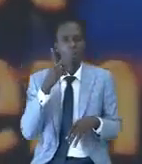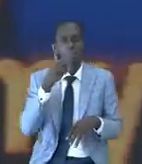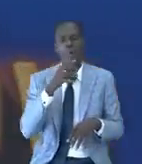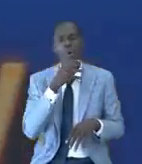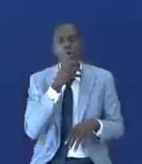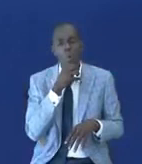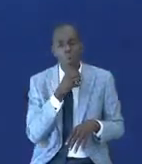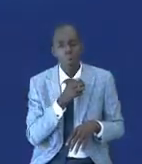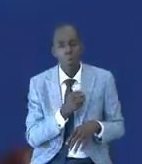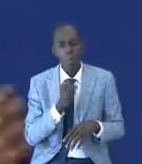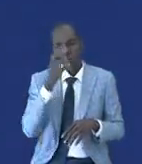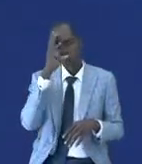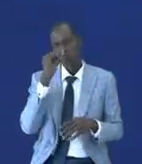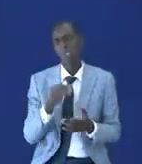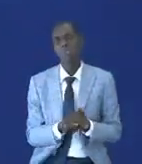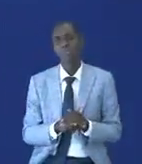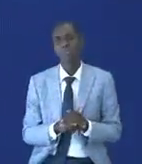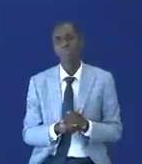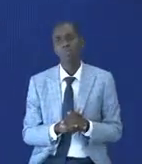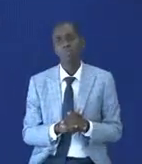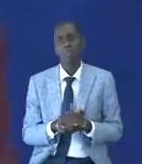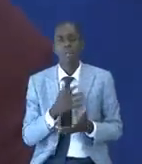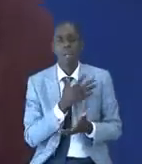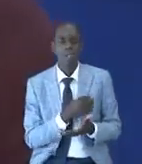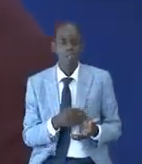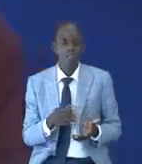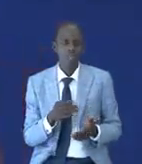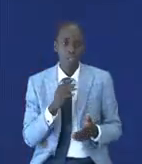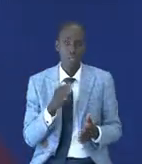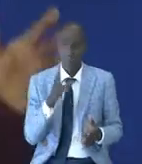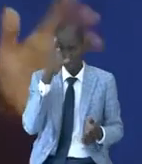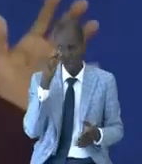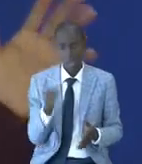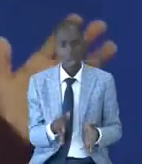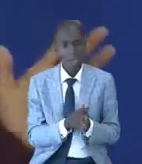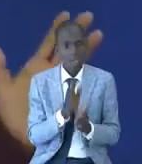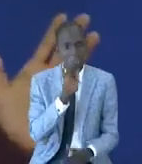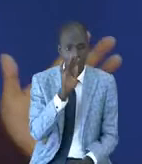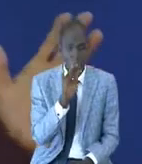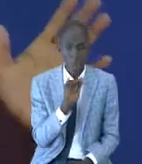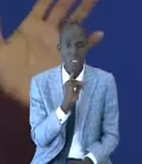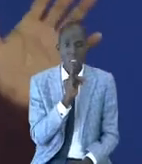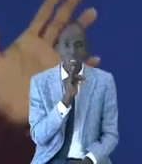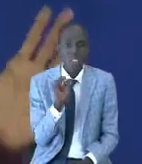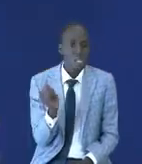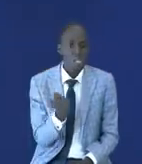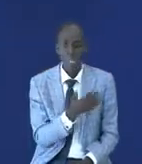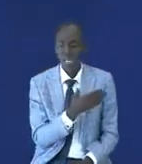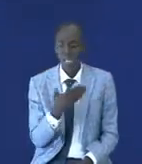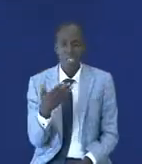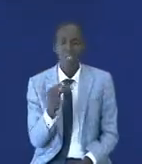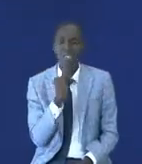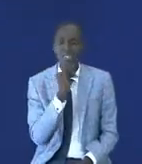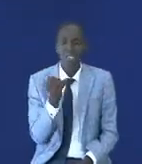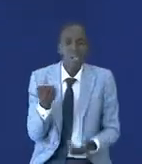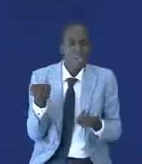there. And he said, sir, is any doctor ever born